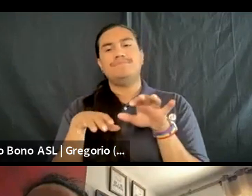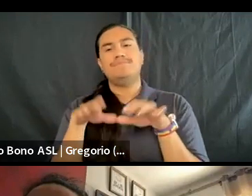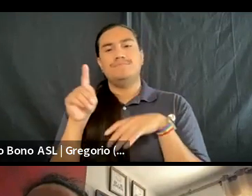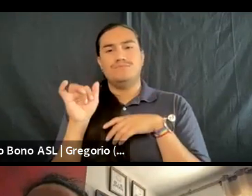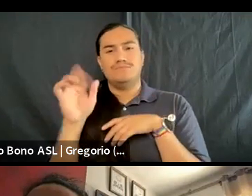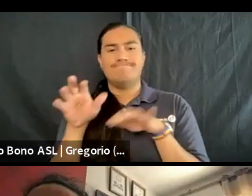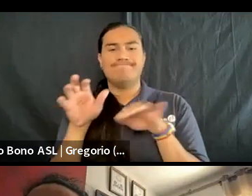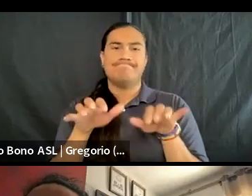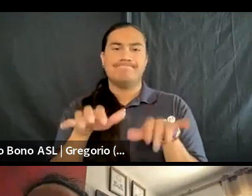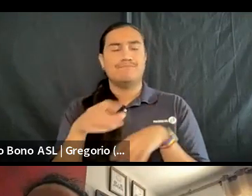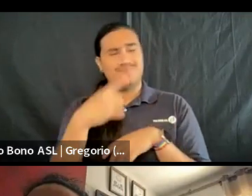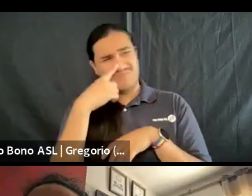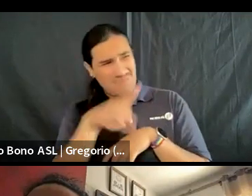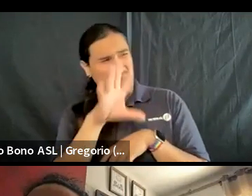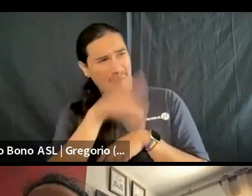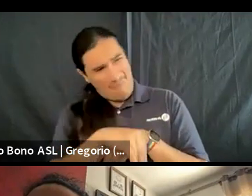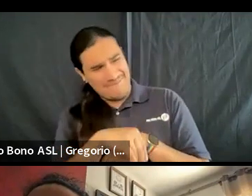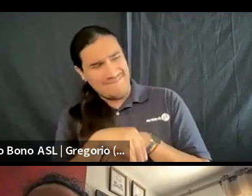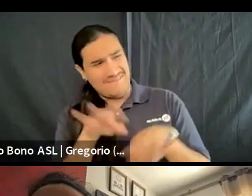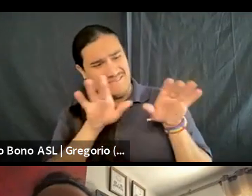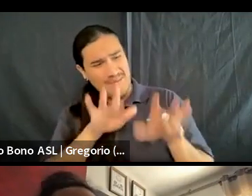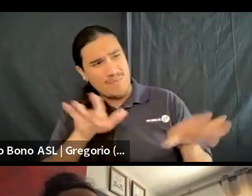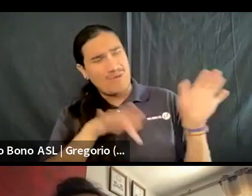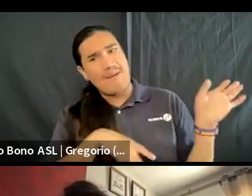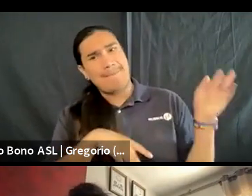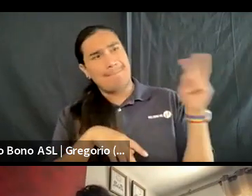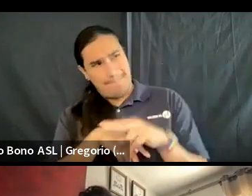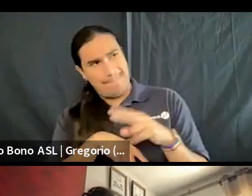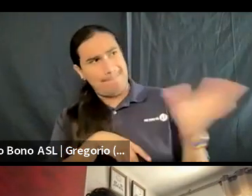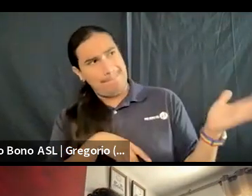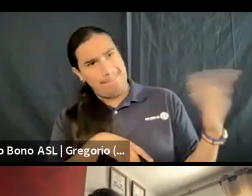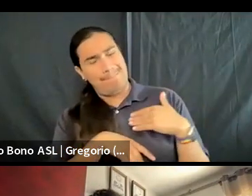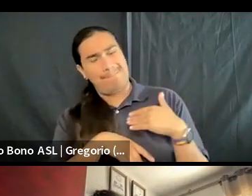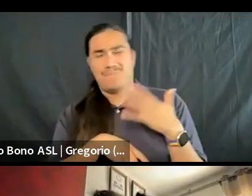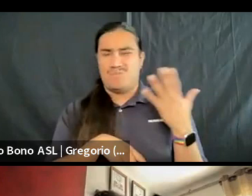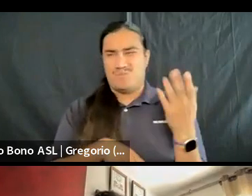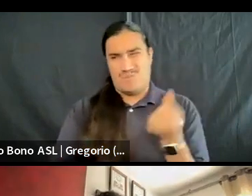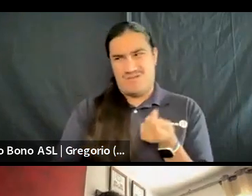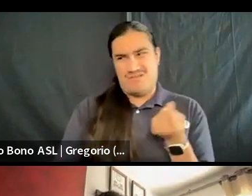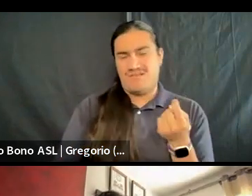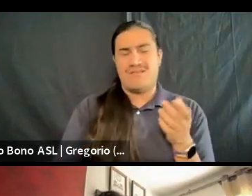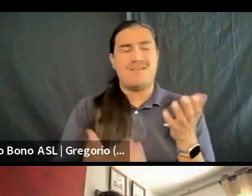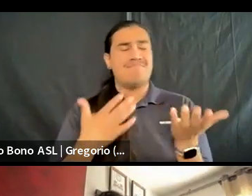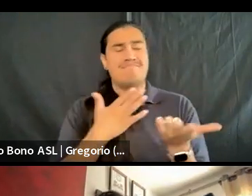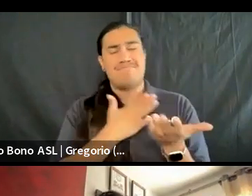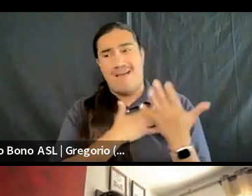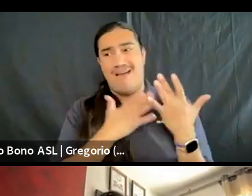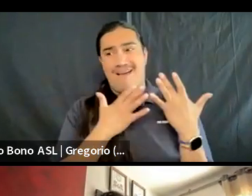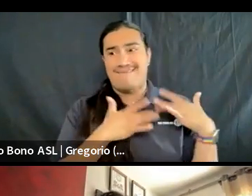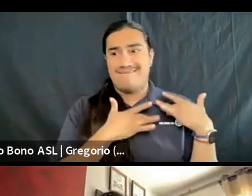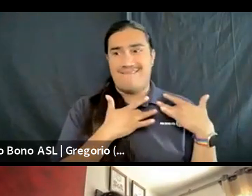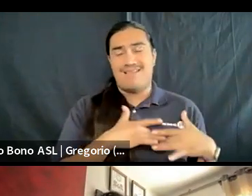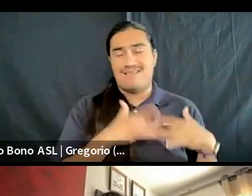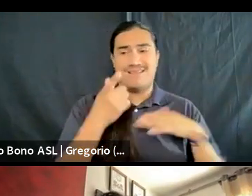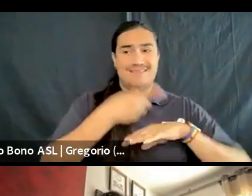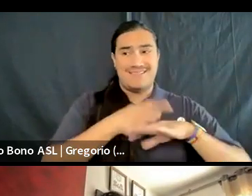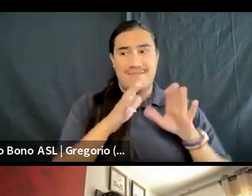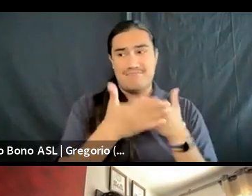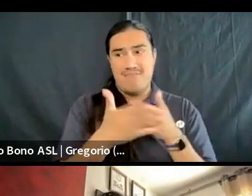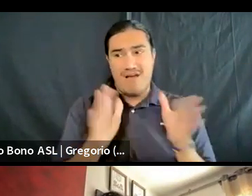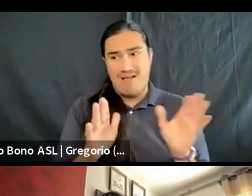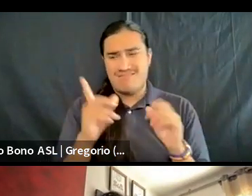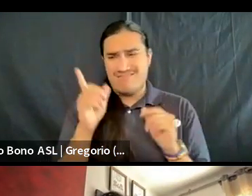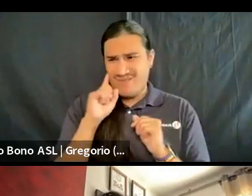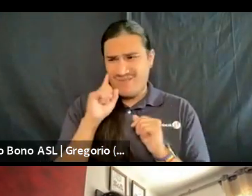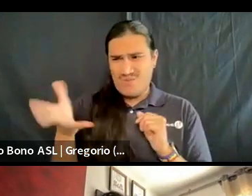Can you get off the computer? Come look at this. At what? My Valentine's Day box? Didn't you grab yours